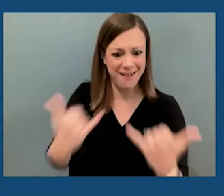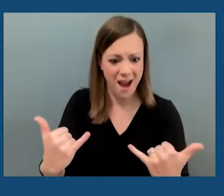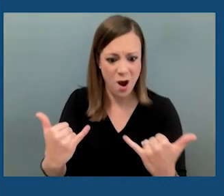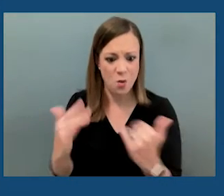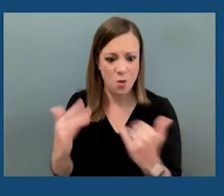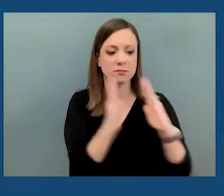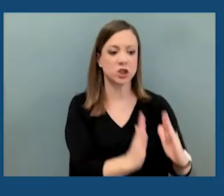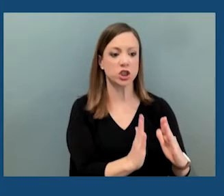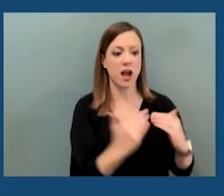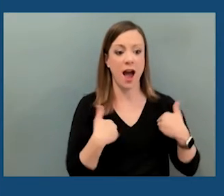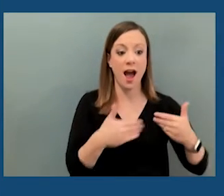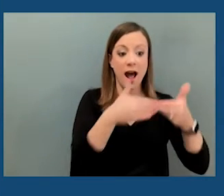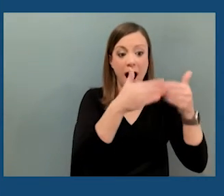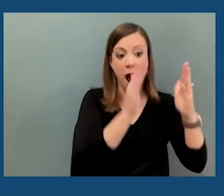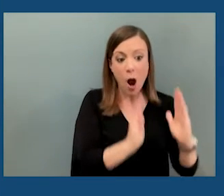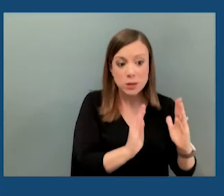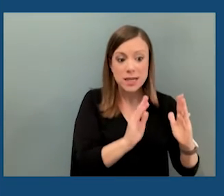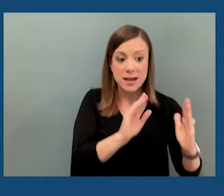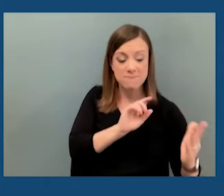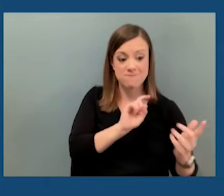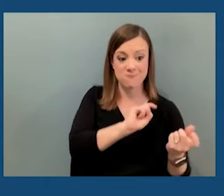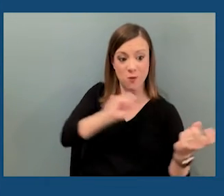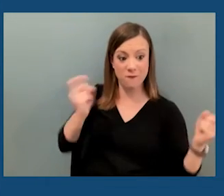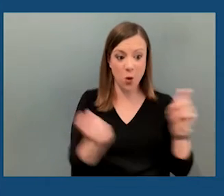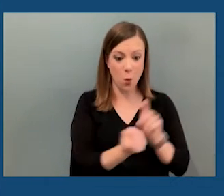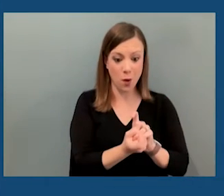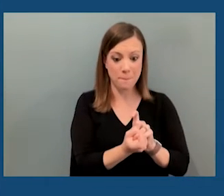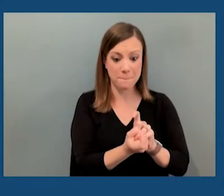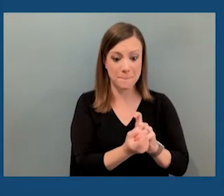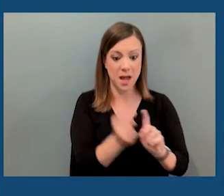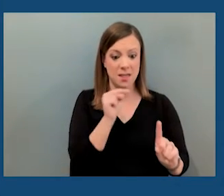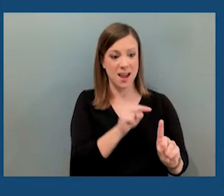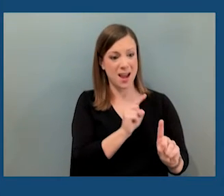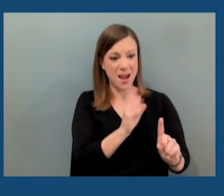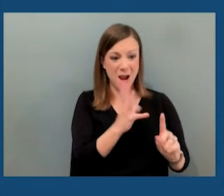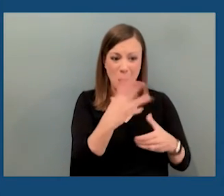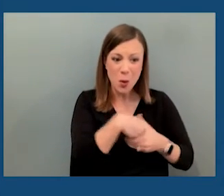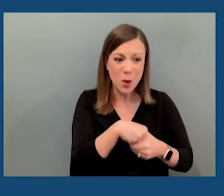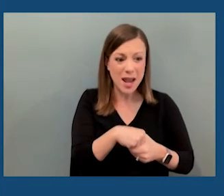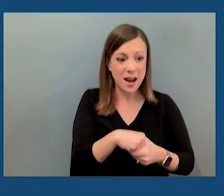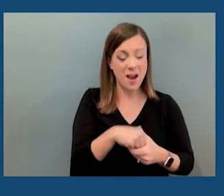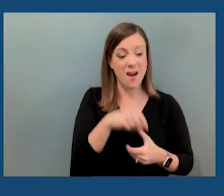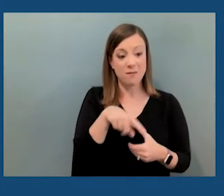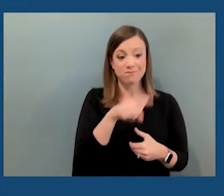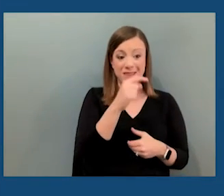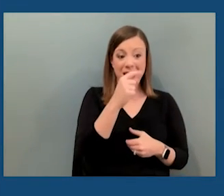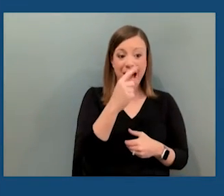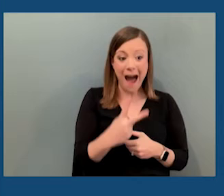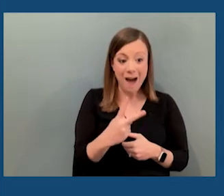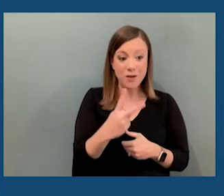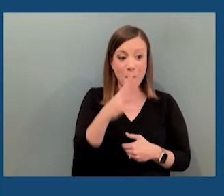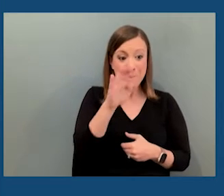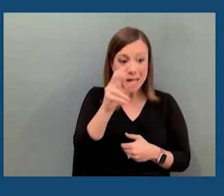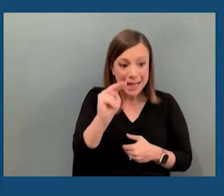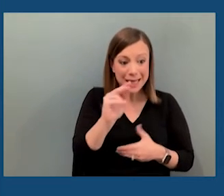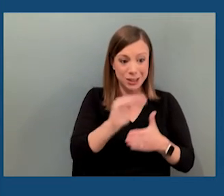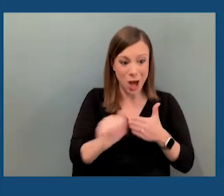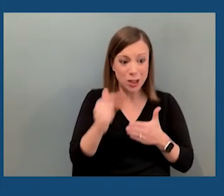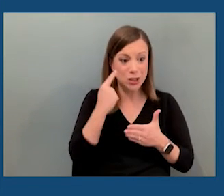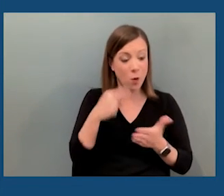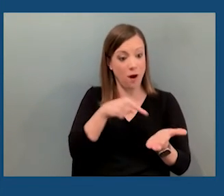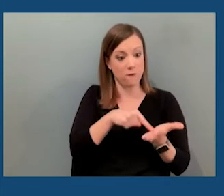for since last session done. They include more than $500 million in new funds for affordable housing, a new tax program to replace the